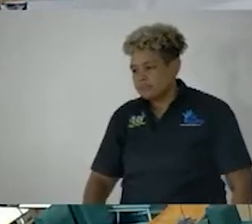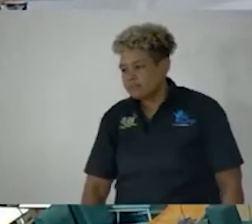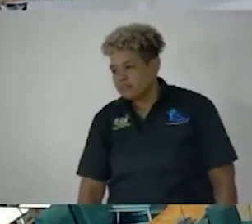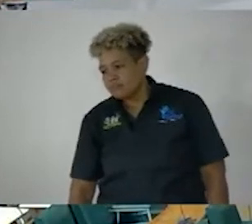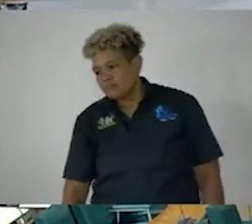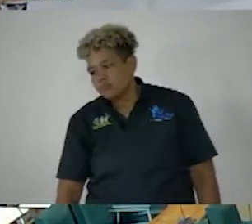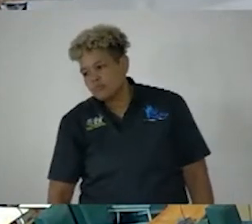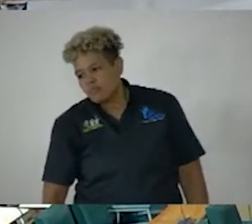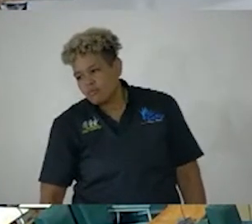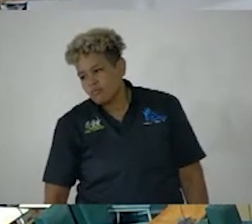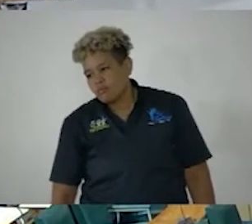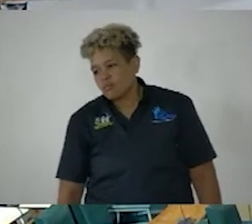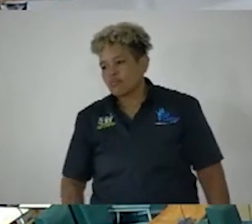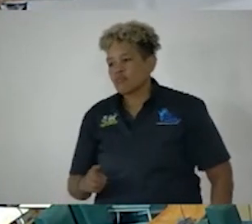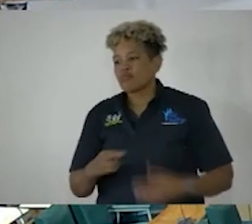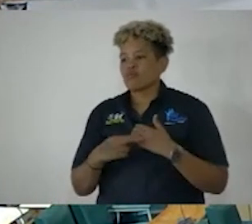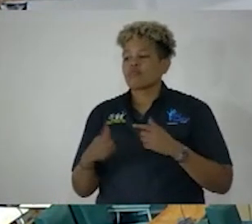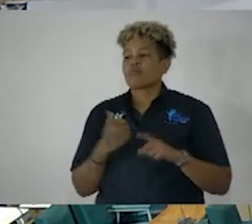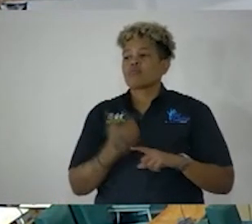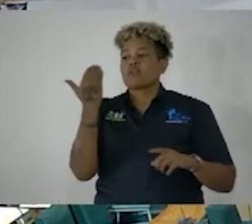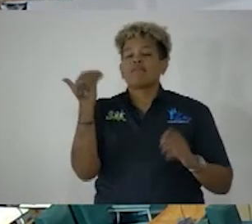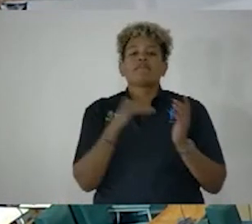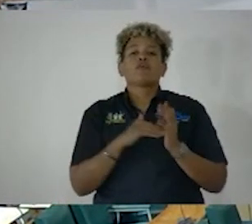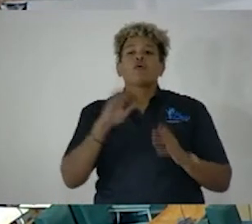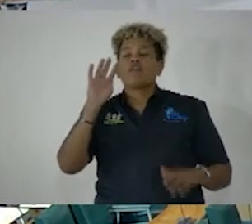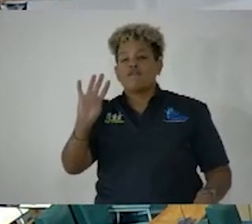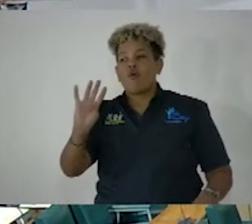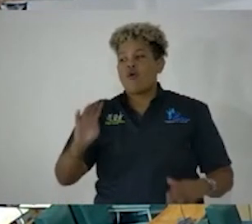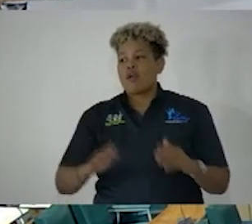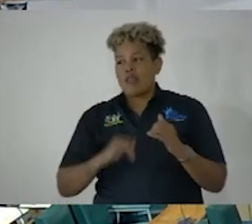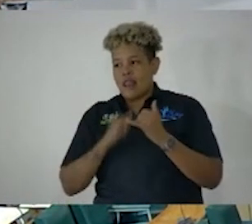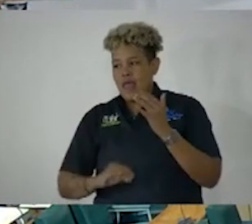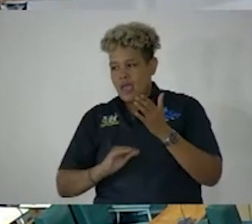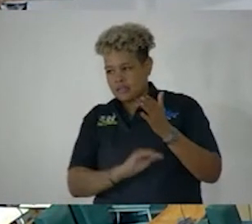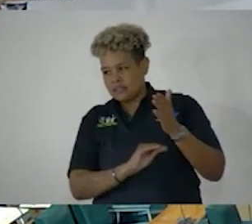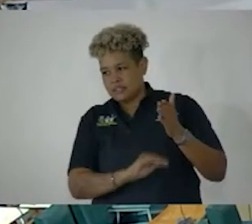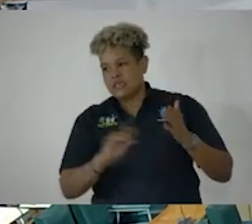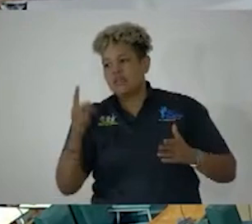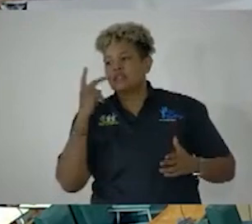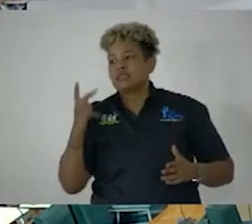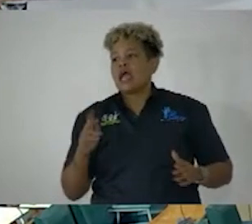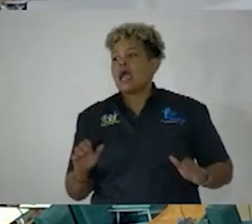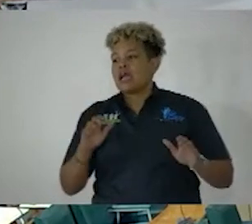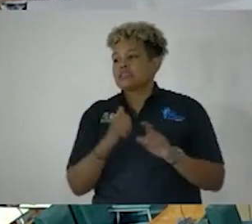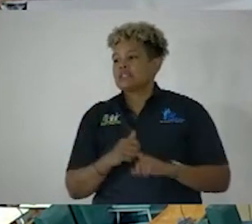So we just want to know what you're referring to. 15,004 at the bottom. At the bottom. And you say